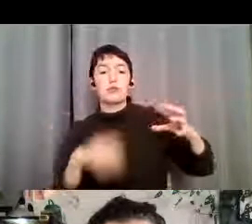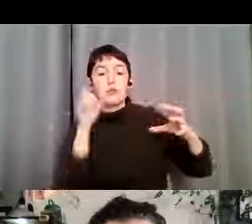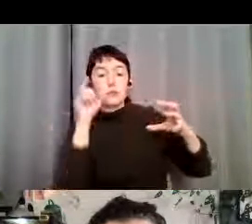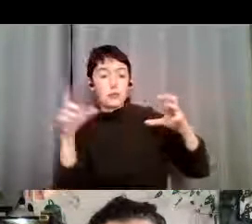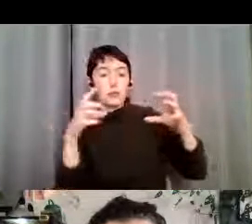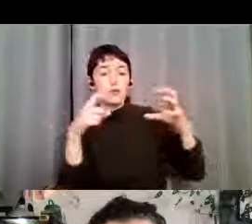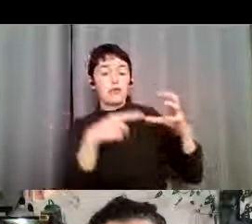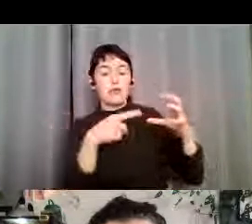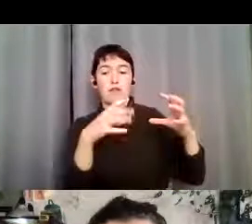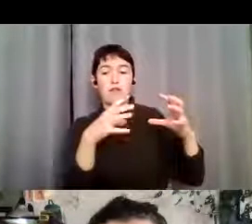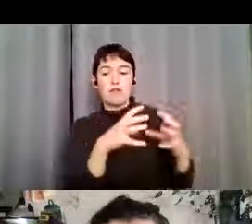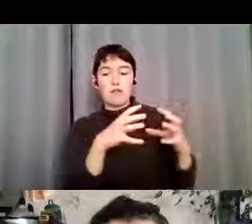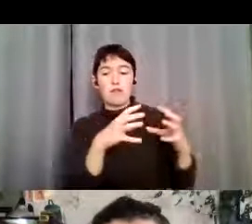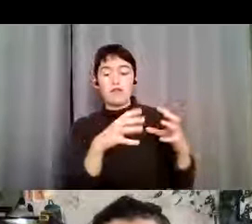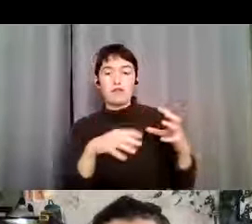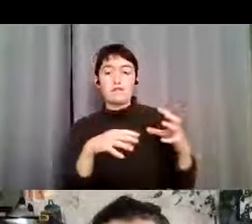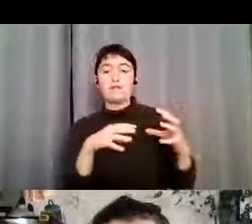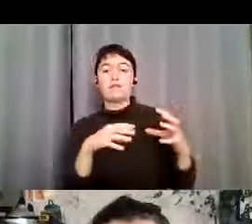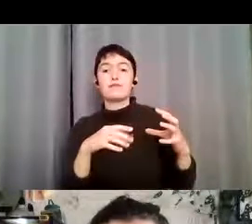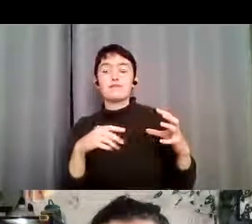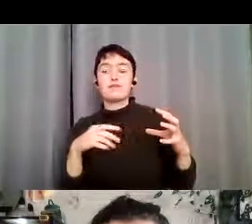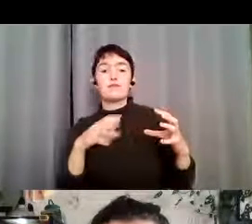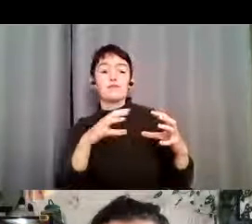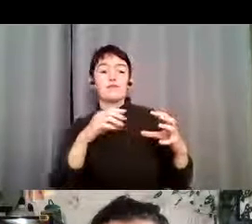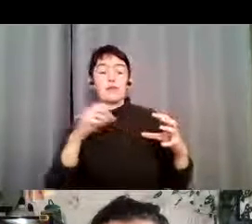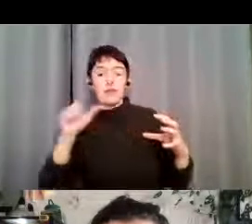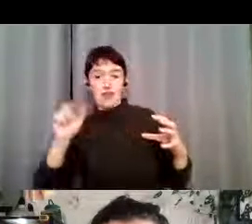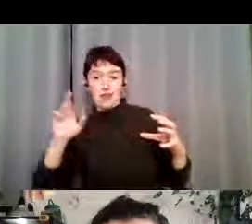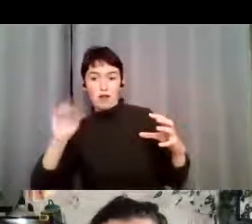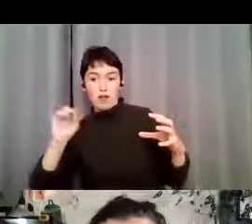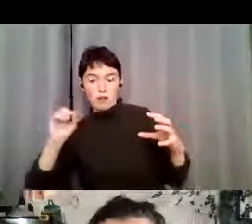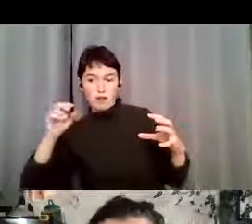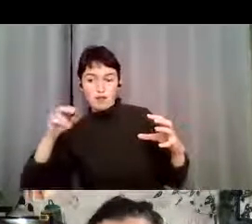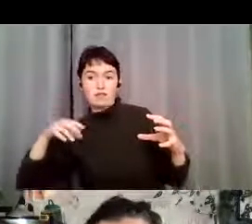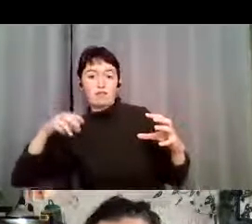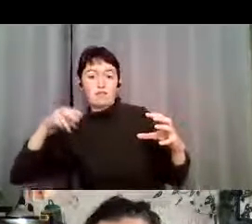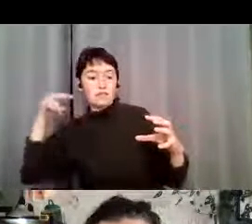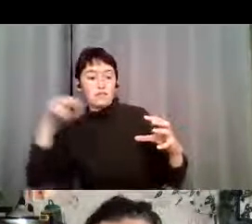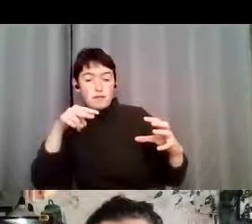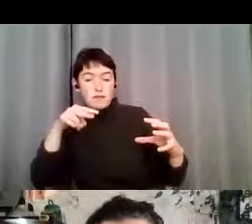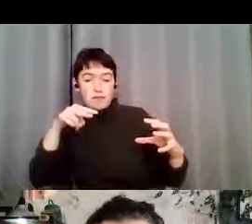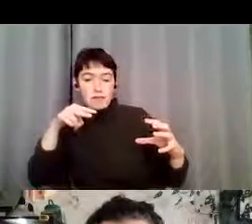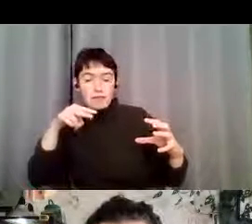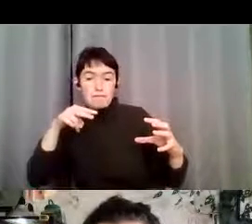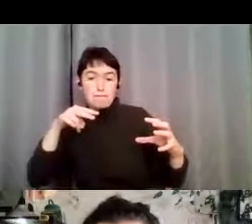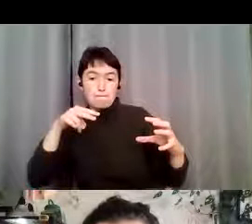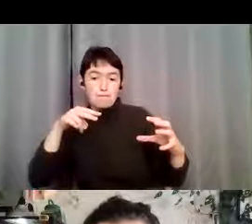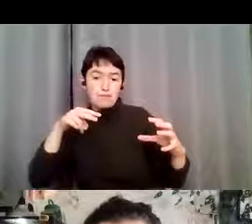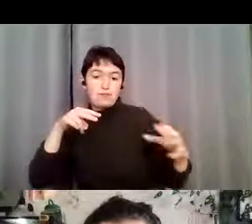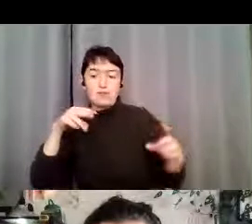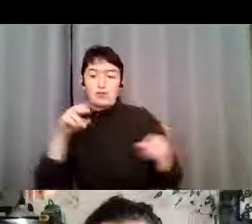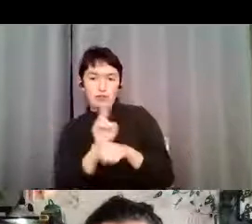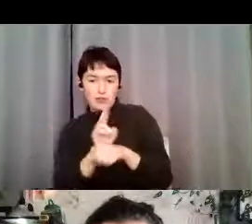if you look at LRO, if LRO looks at the moon through a camera